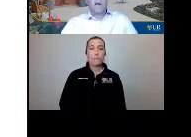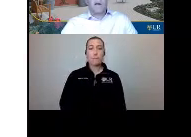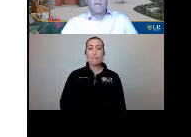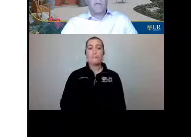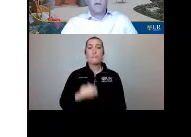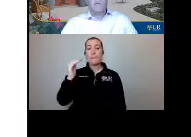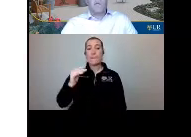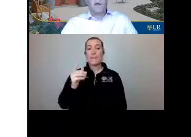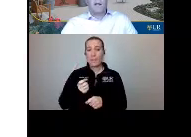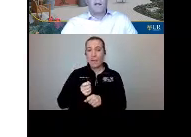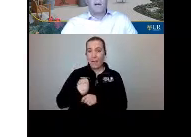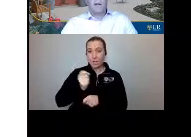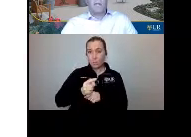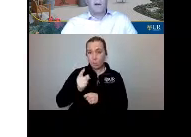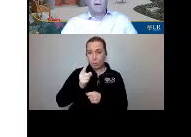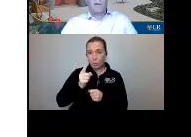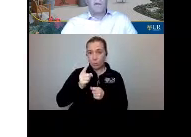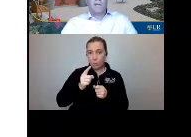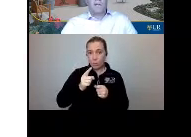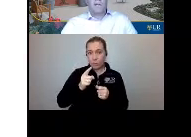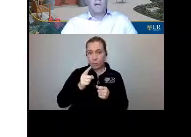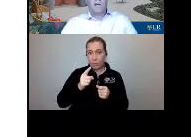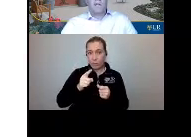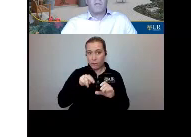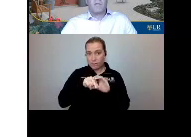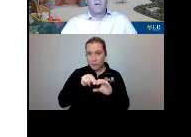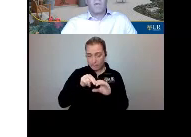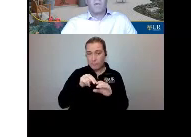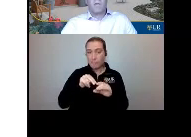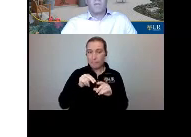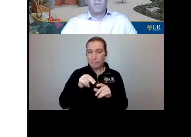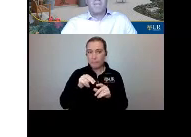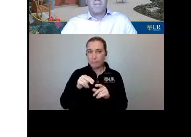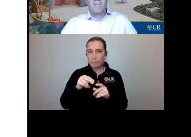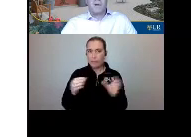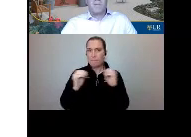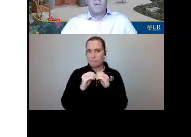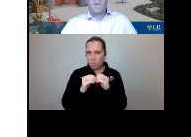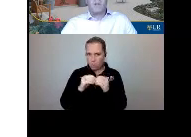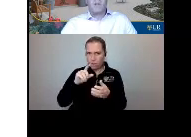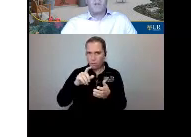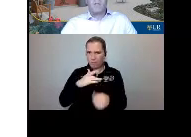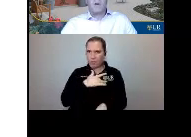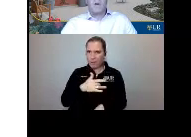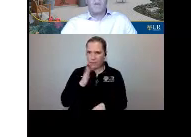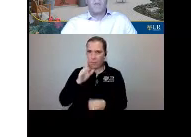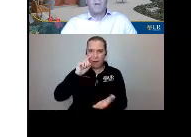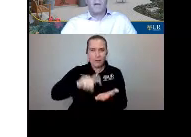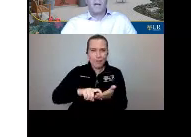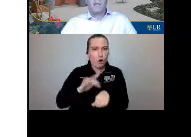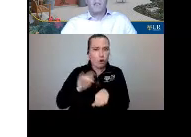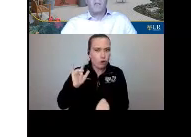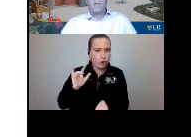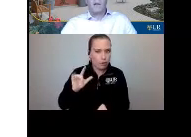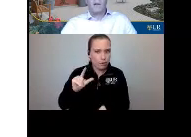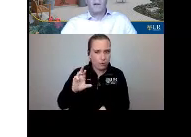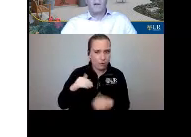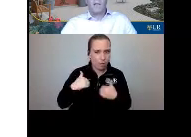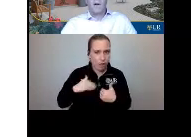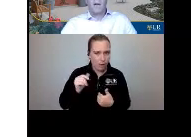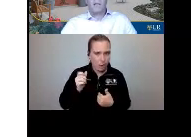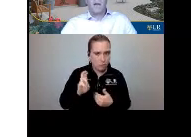study, you're much more likely to identify early stage lung cancer. So unfortunately, some of our initial lung cancer